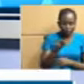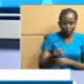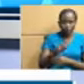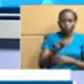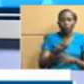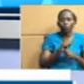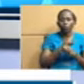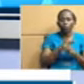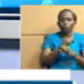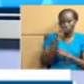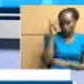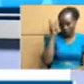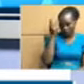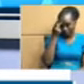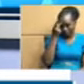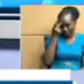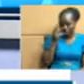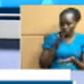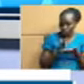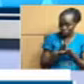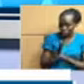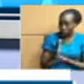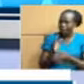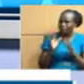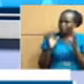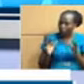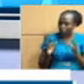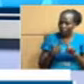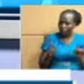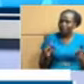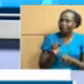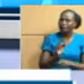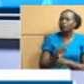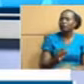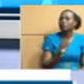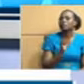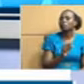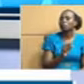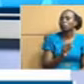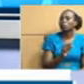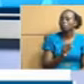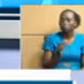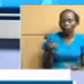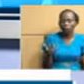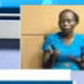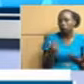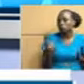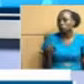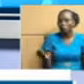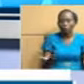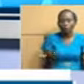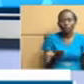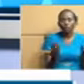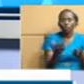Protection Policy, which is, yes, comprehensive, but it does little in terms of helping us mobilize the required